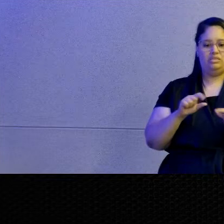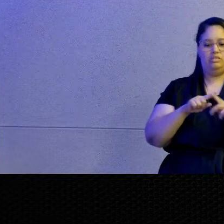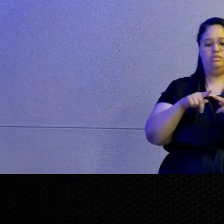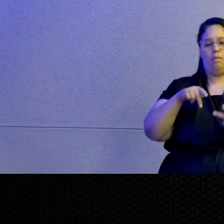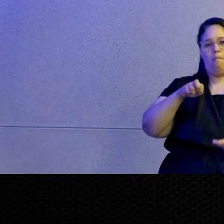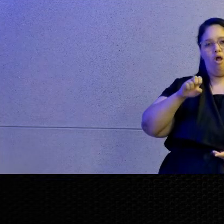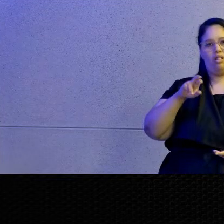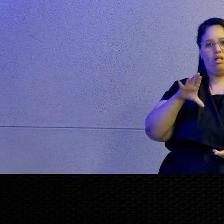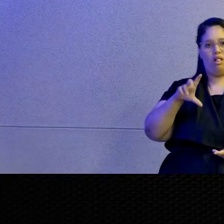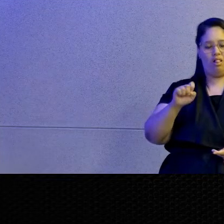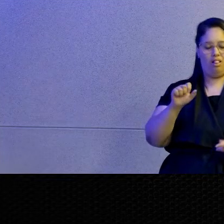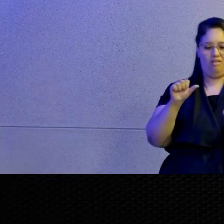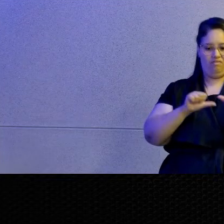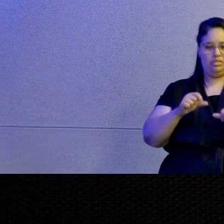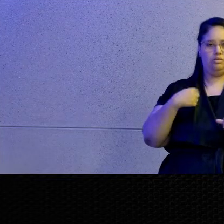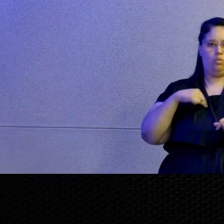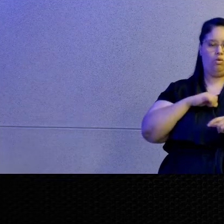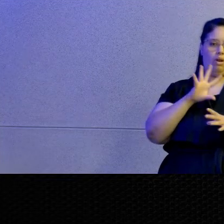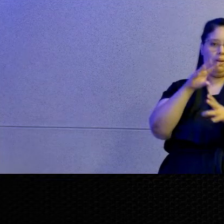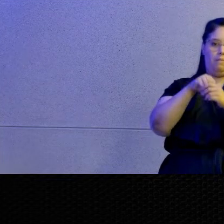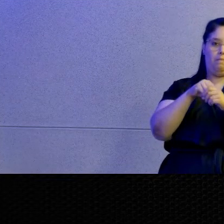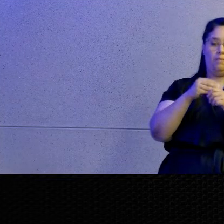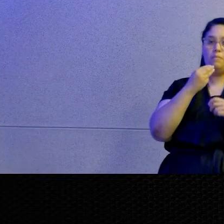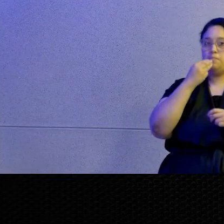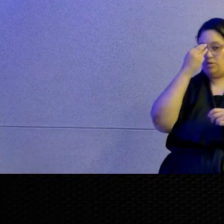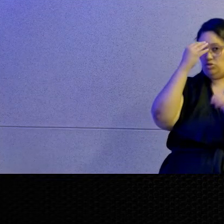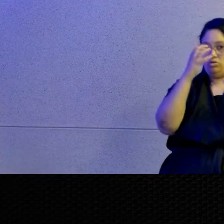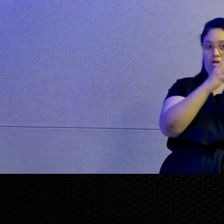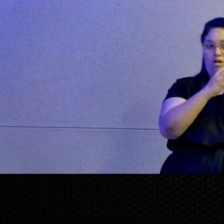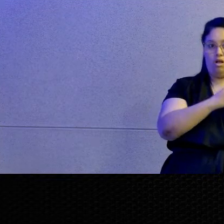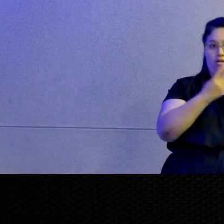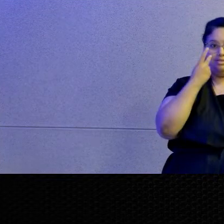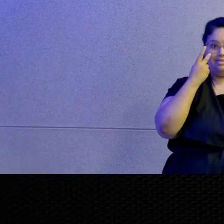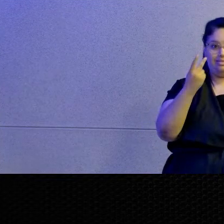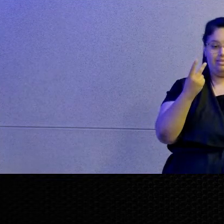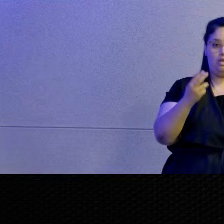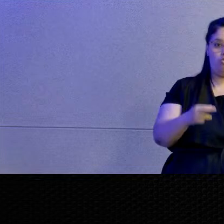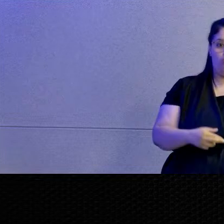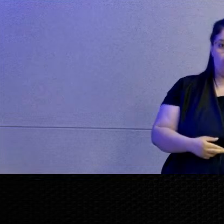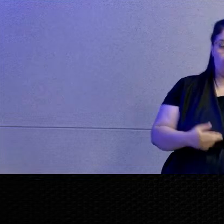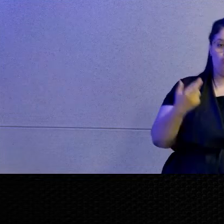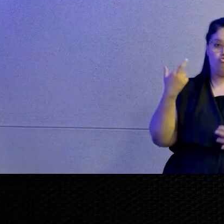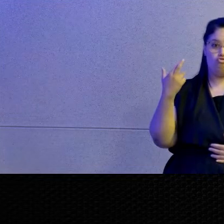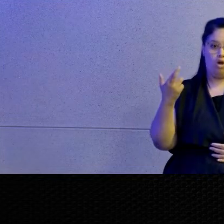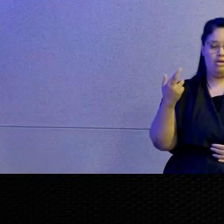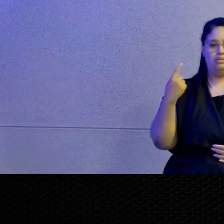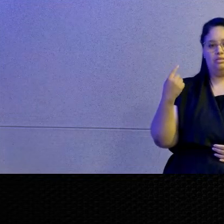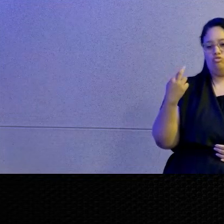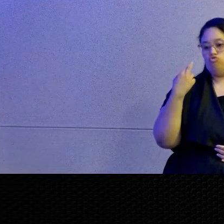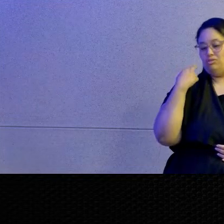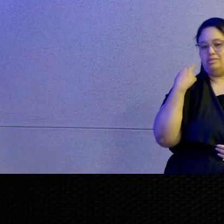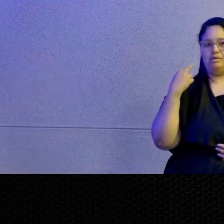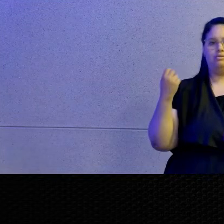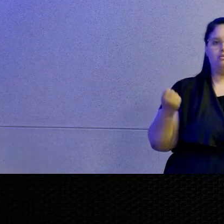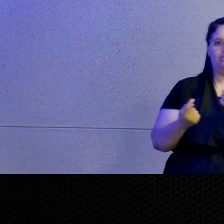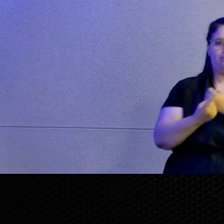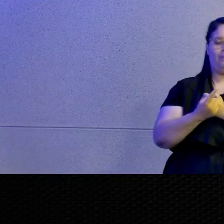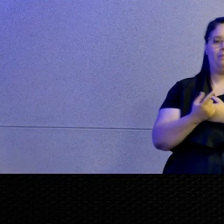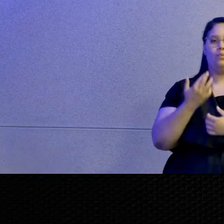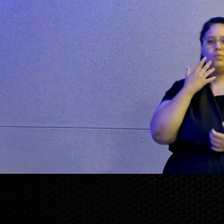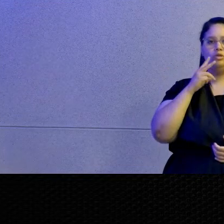we do participate. And the pictures that you see on the right-hand side, this is the latest edition. That